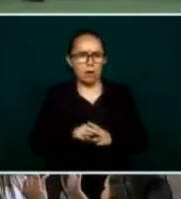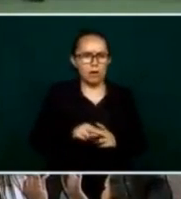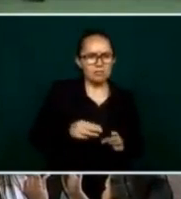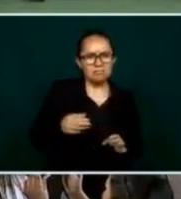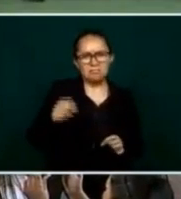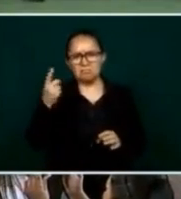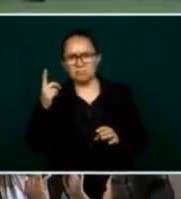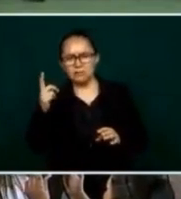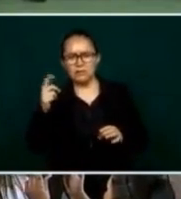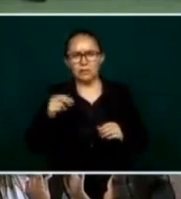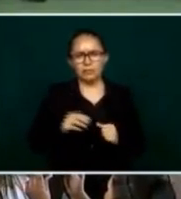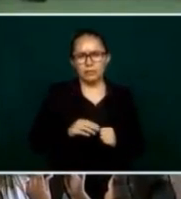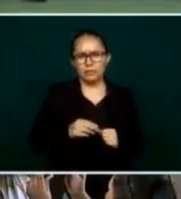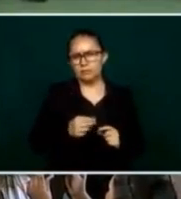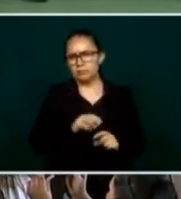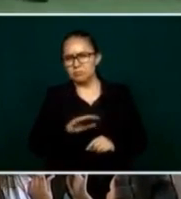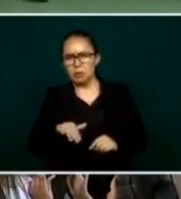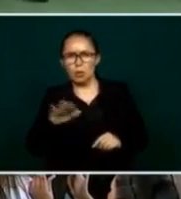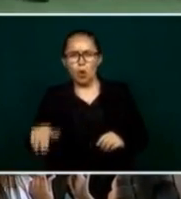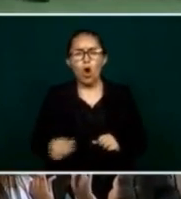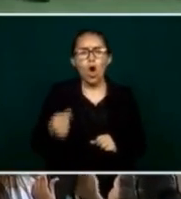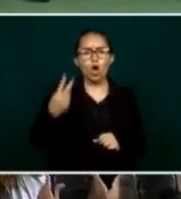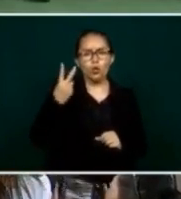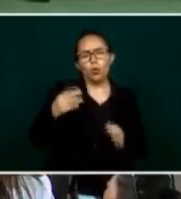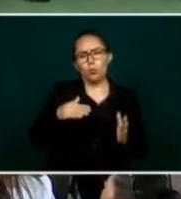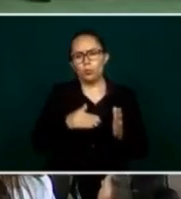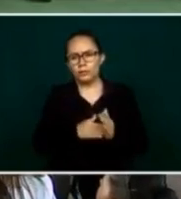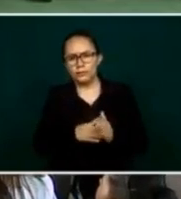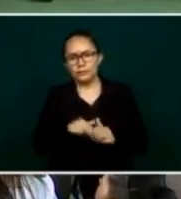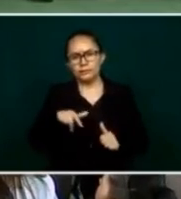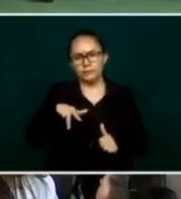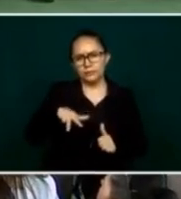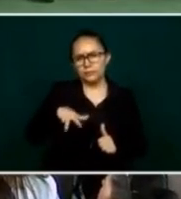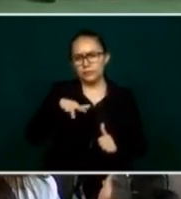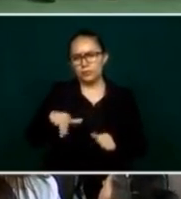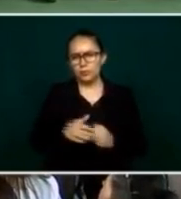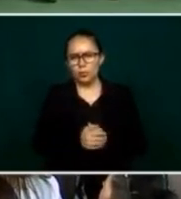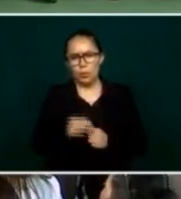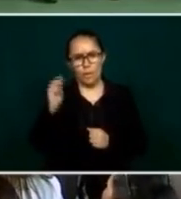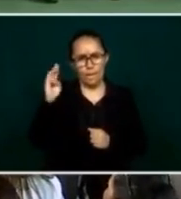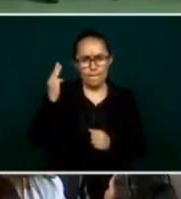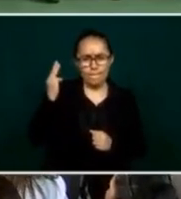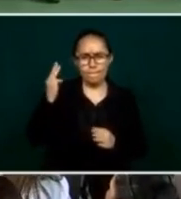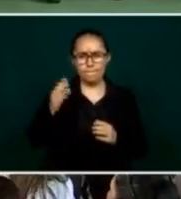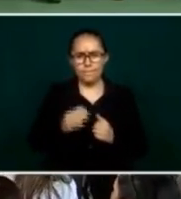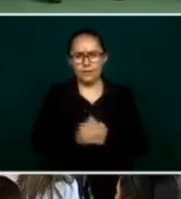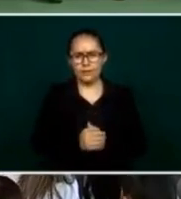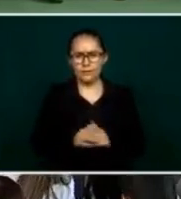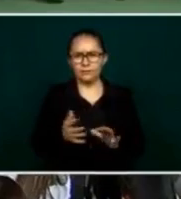27, it has had several homicides from